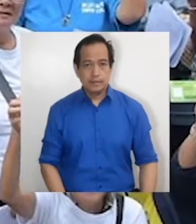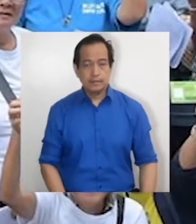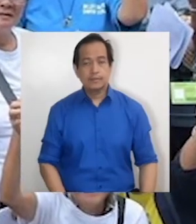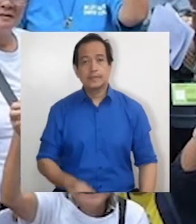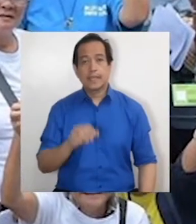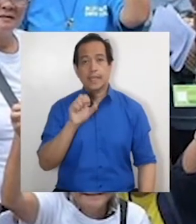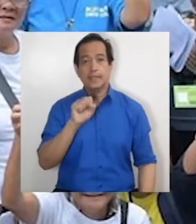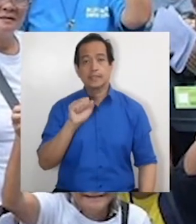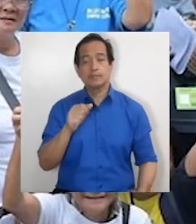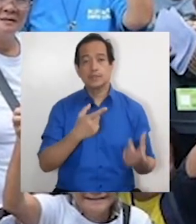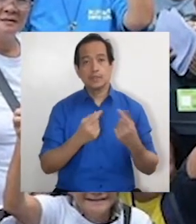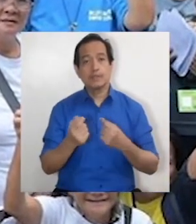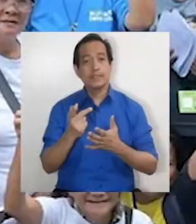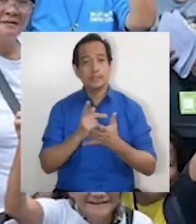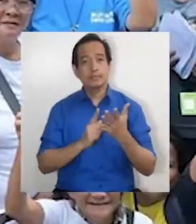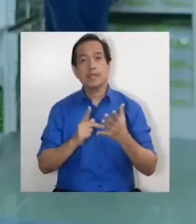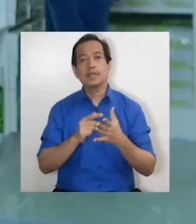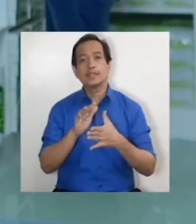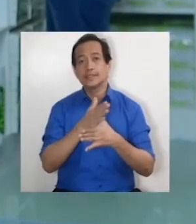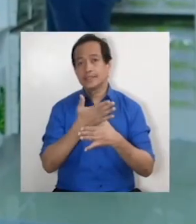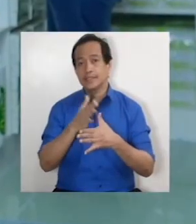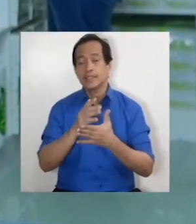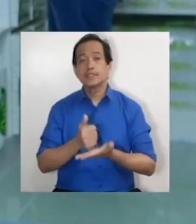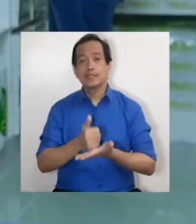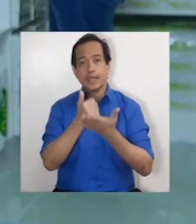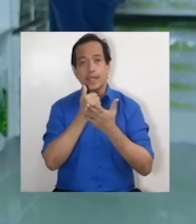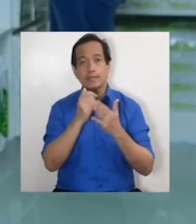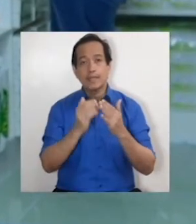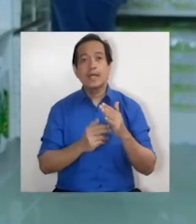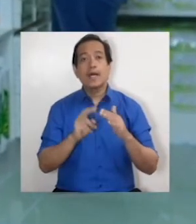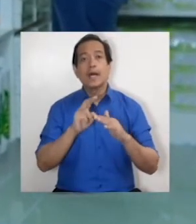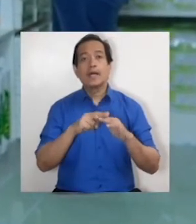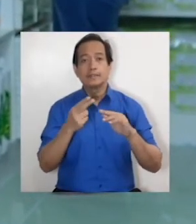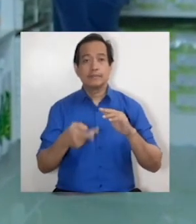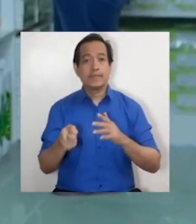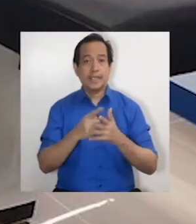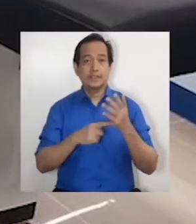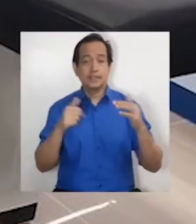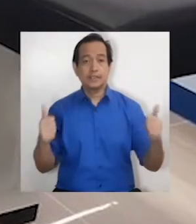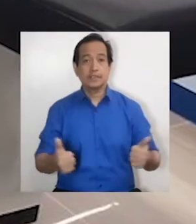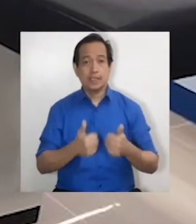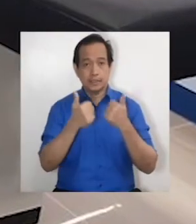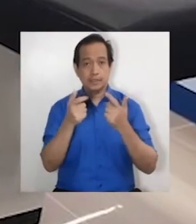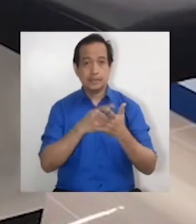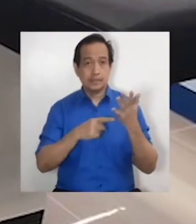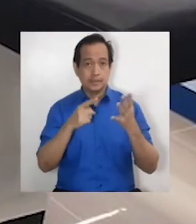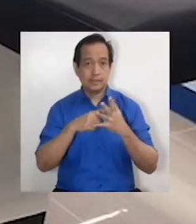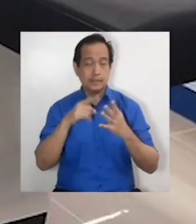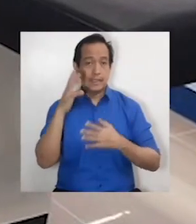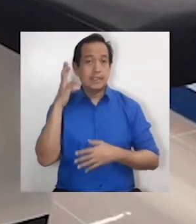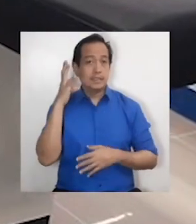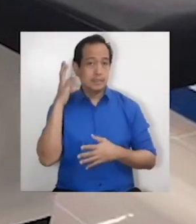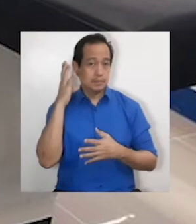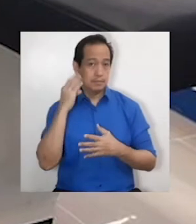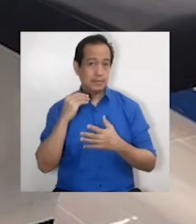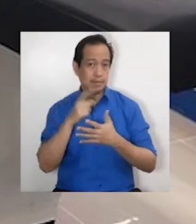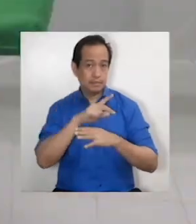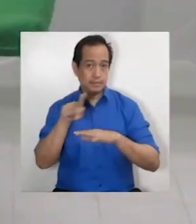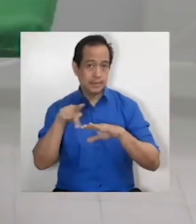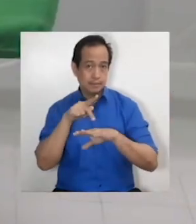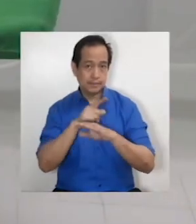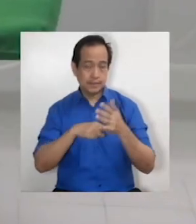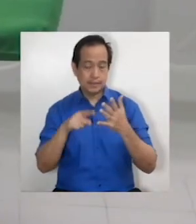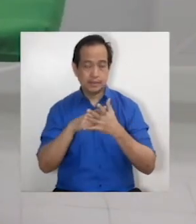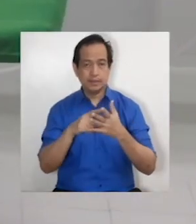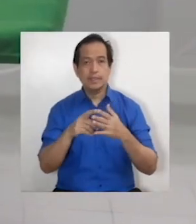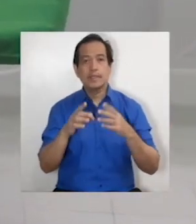SM is doing its part to help alleviate these challenges in the Philippines. Establishing and maintaining basic and